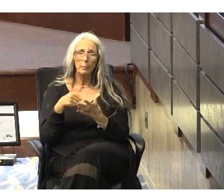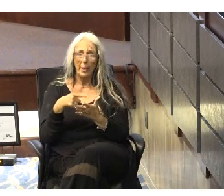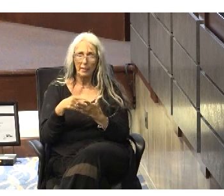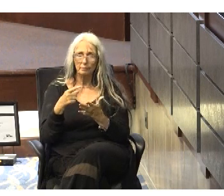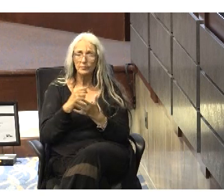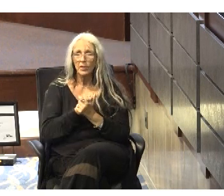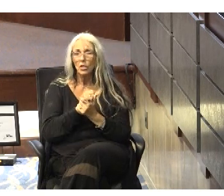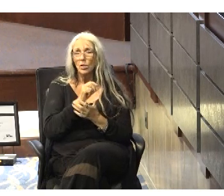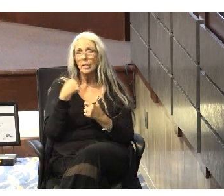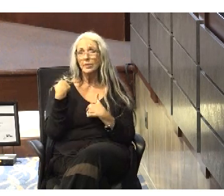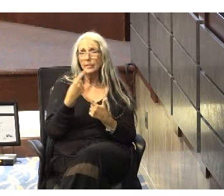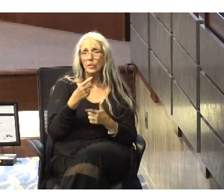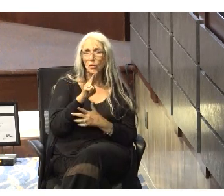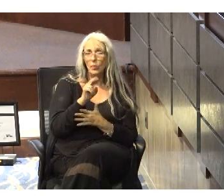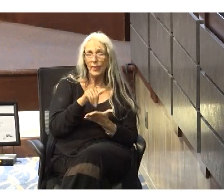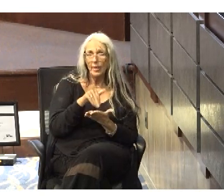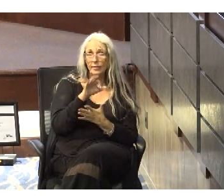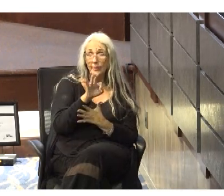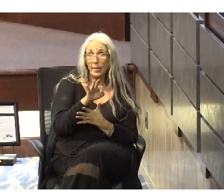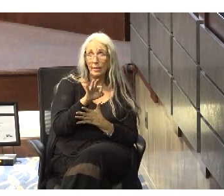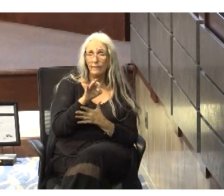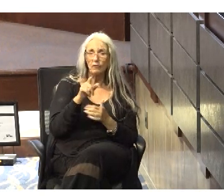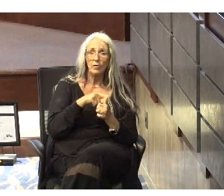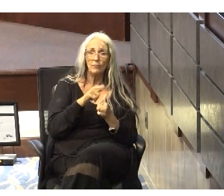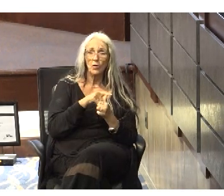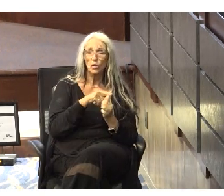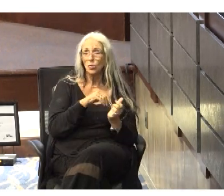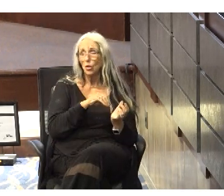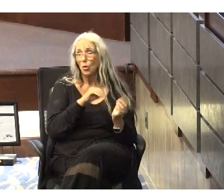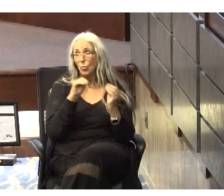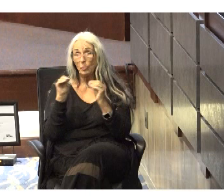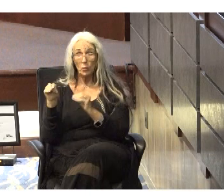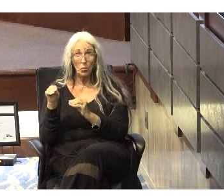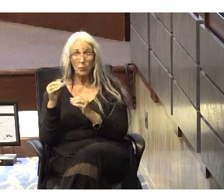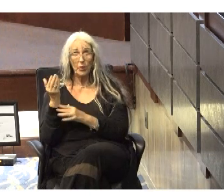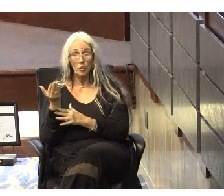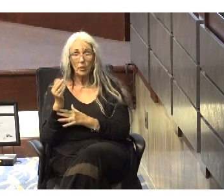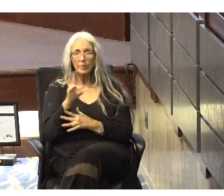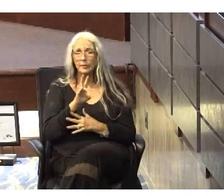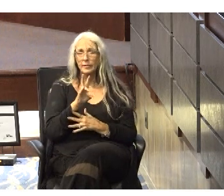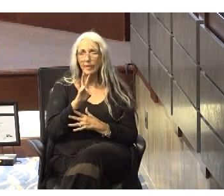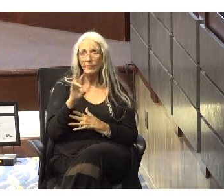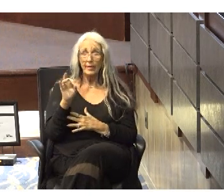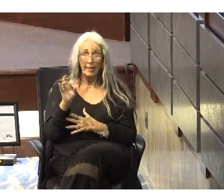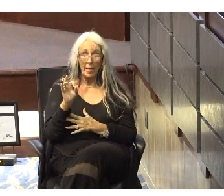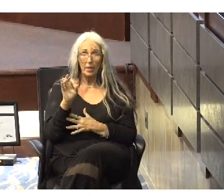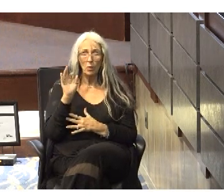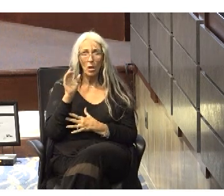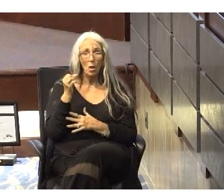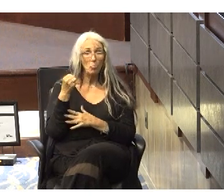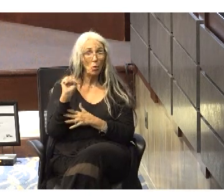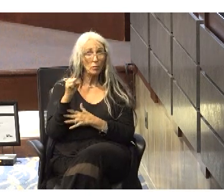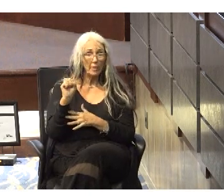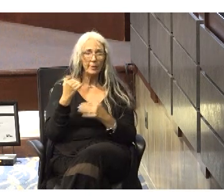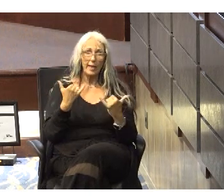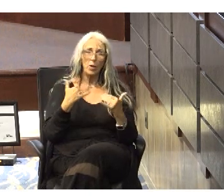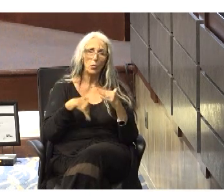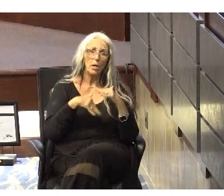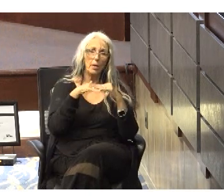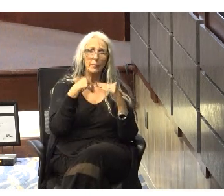Since 2009, we've had, when we first moved to this building, we had 7,900 protests in a year. And now we're up to